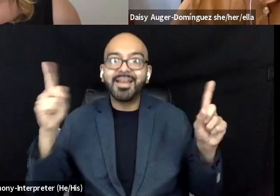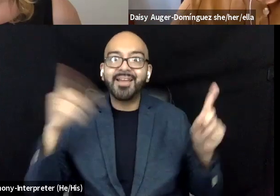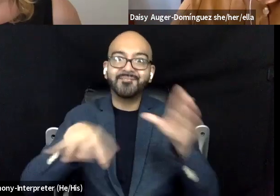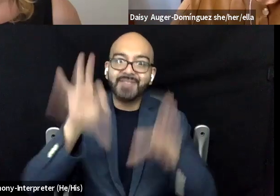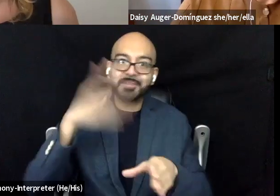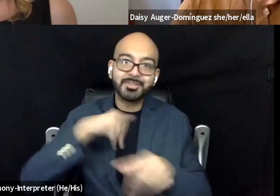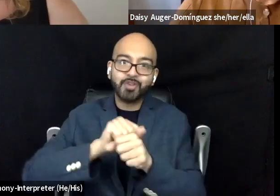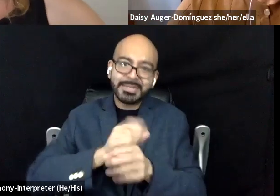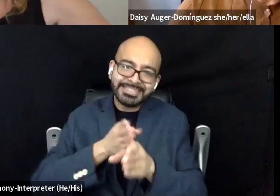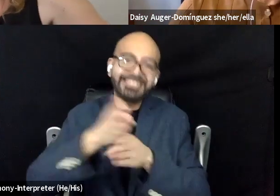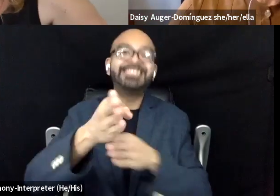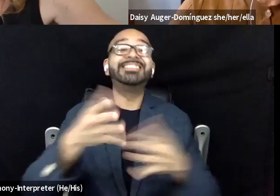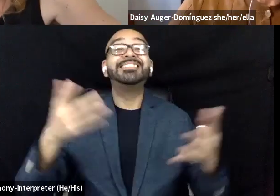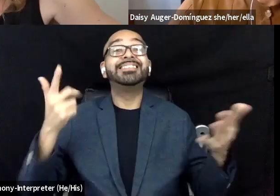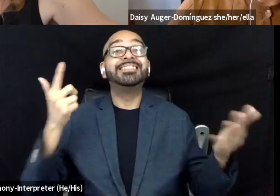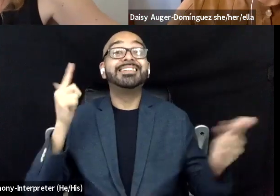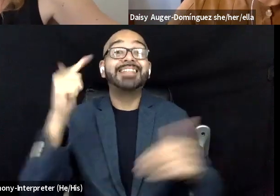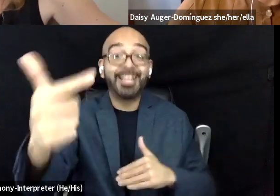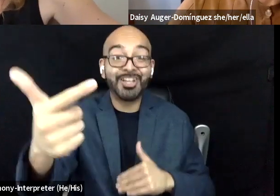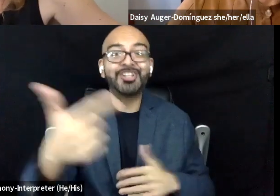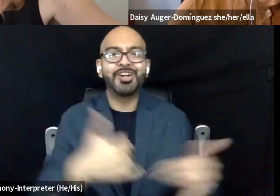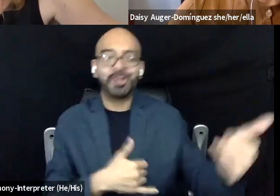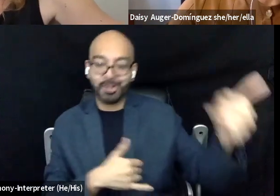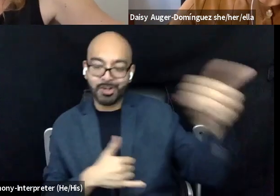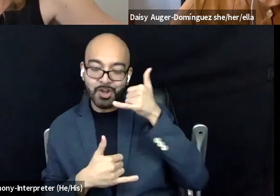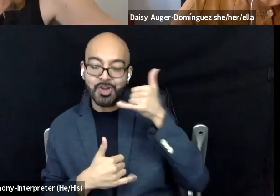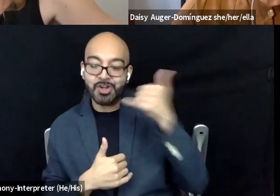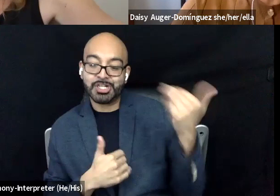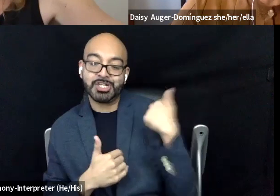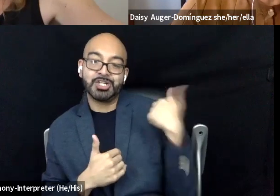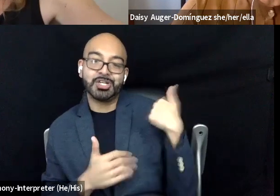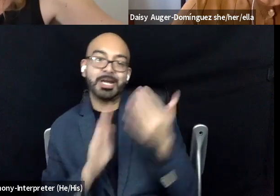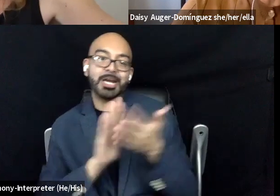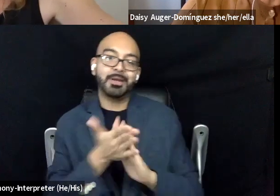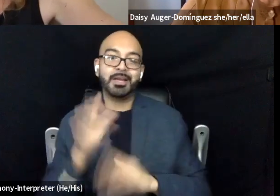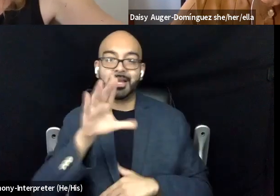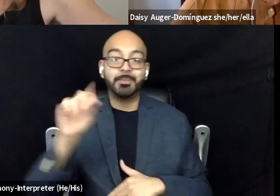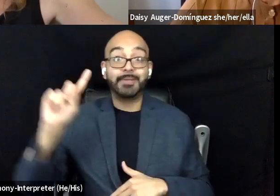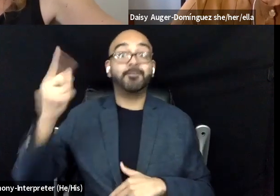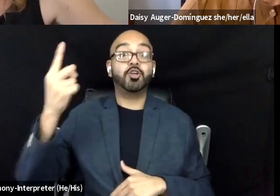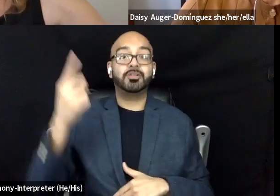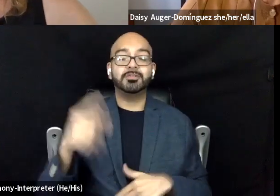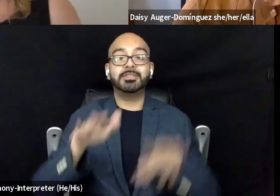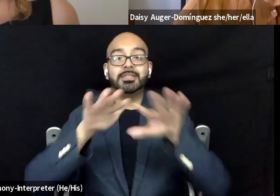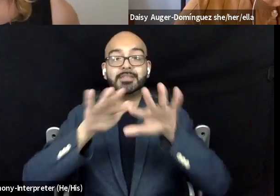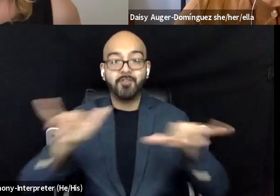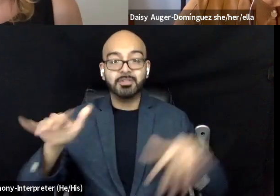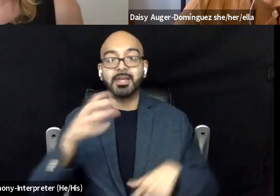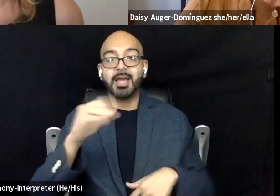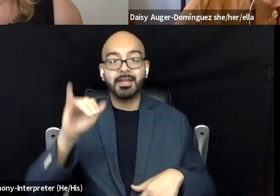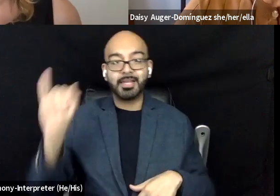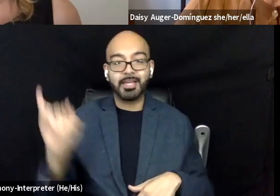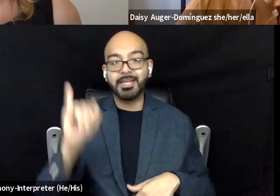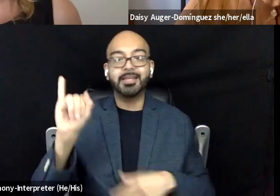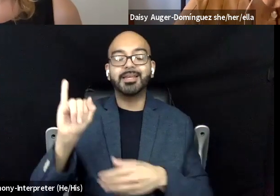then I received the call one day to be the company's first diversity and inclusion officer. And this was at a time when we